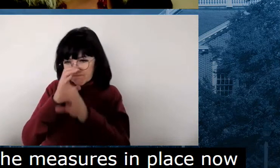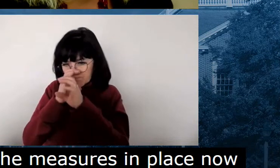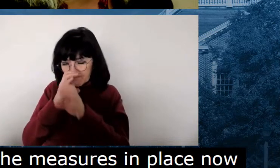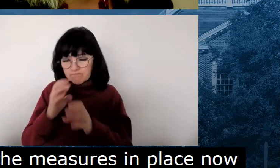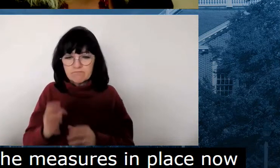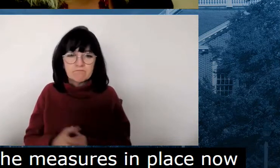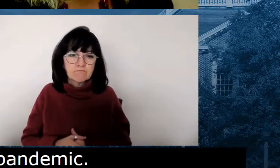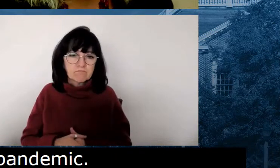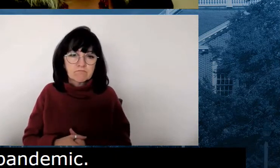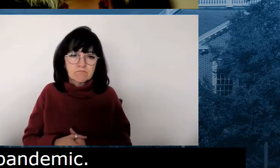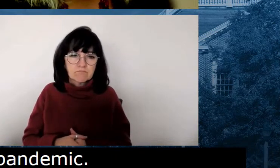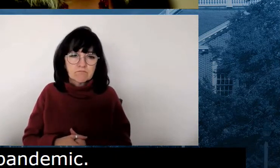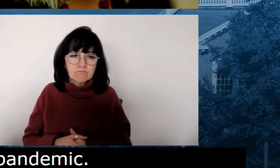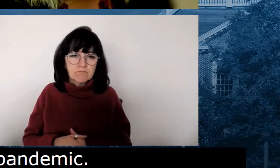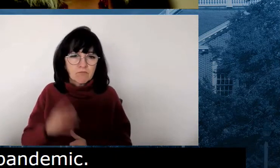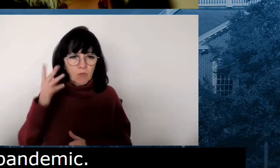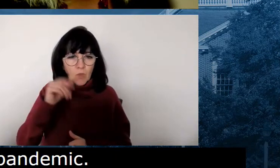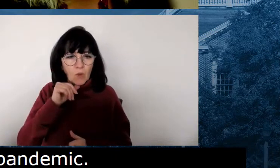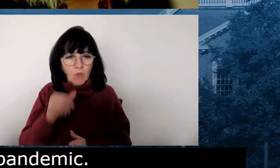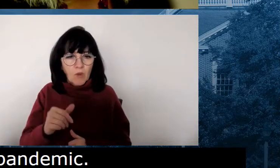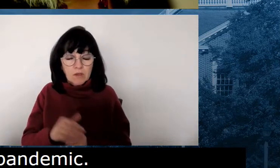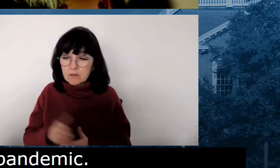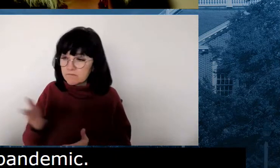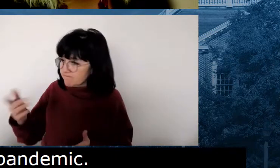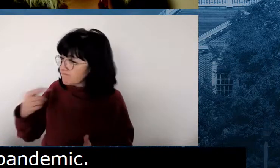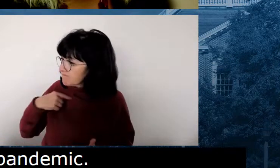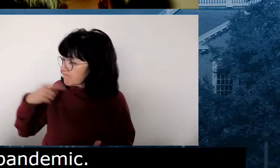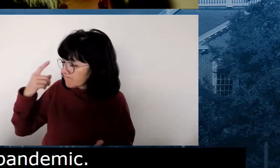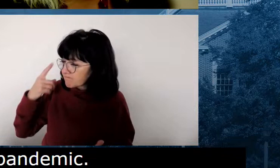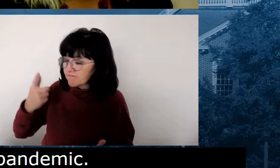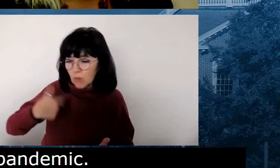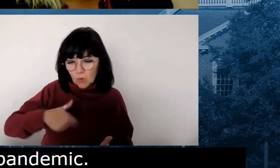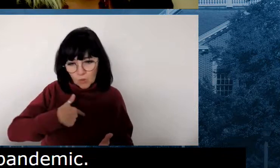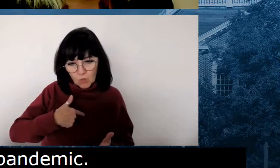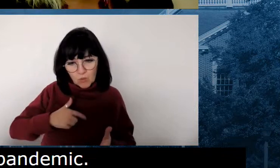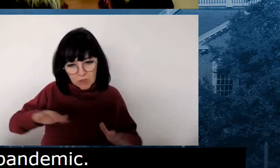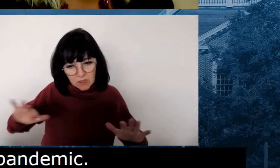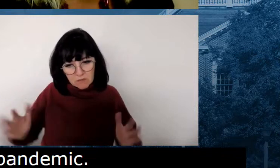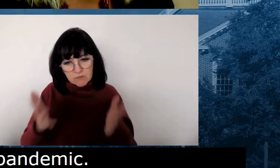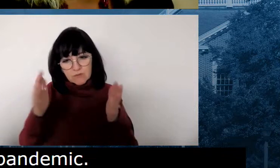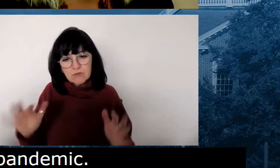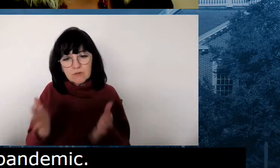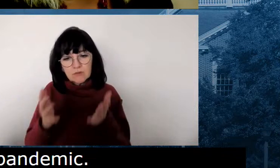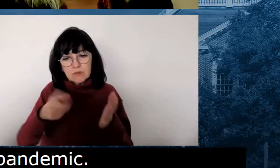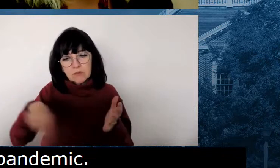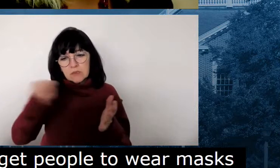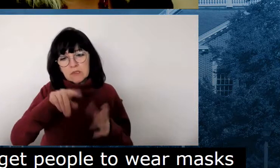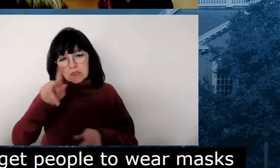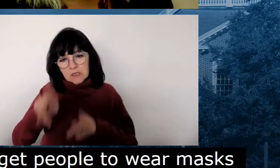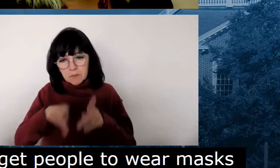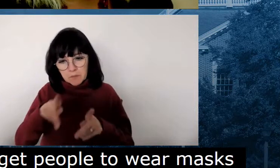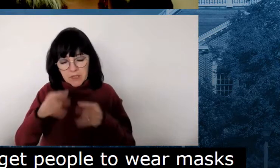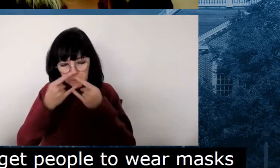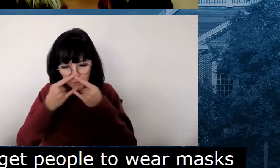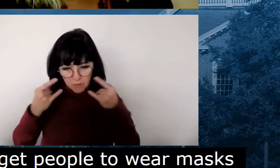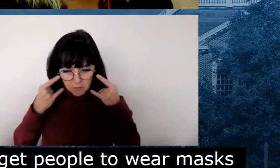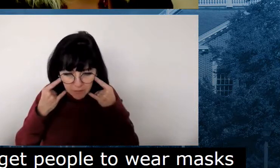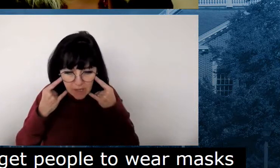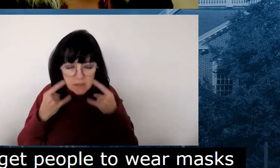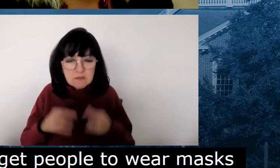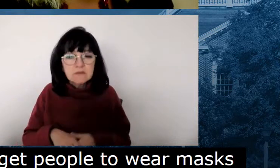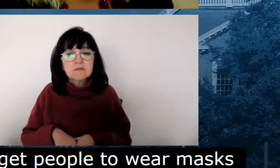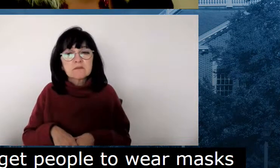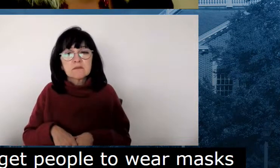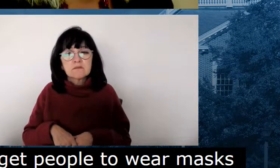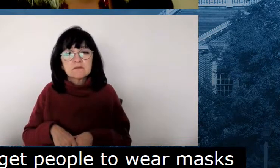objective obviously is to get people to wear masks, to be socially distanced. We currently